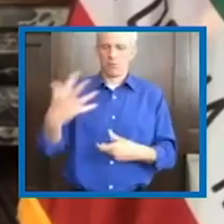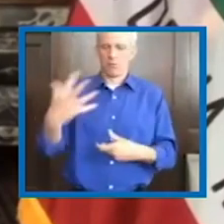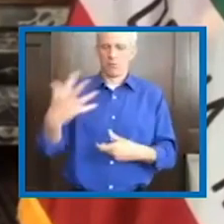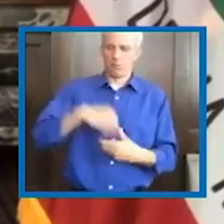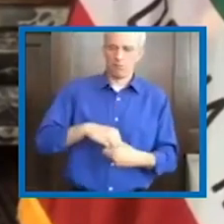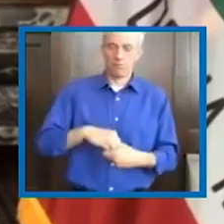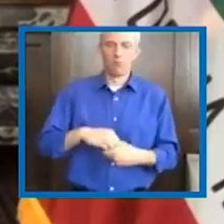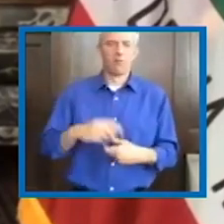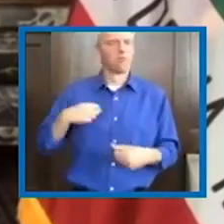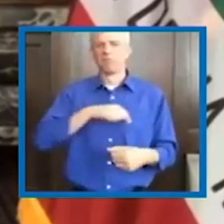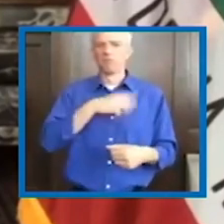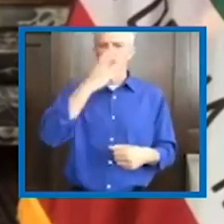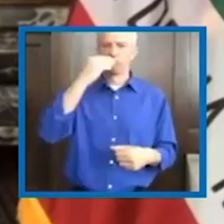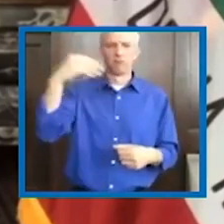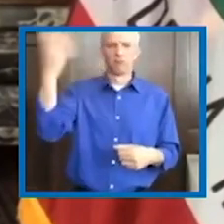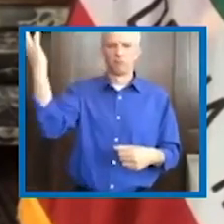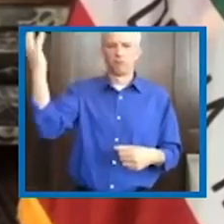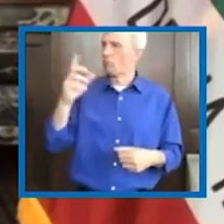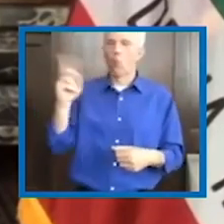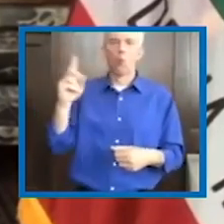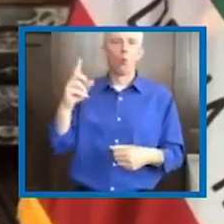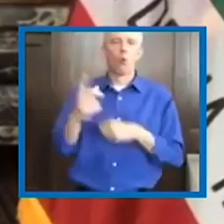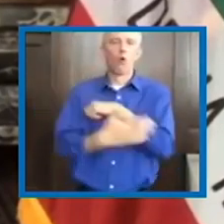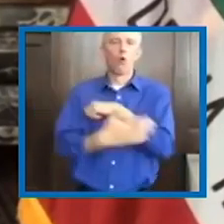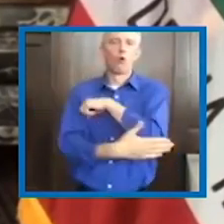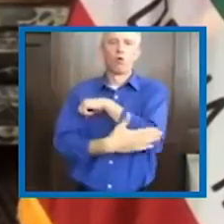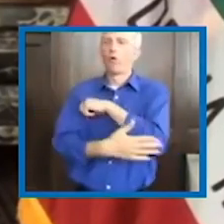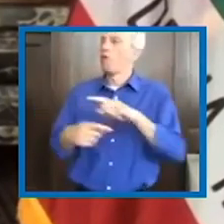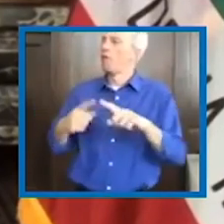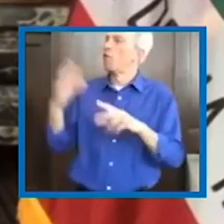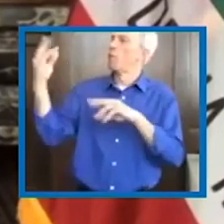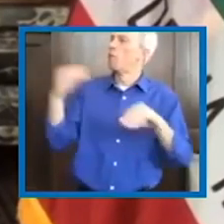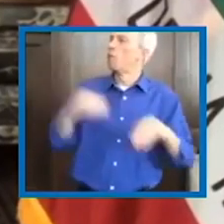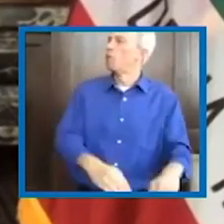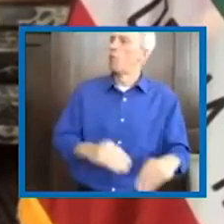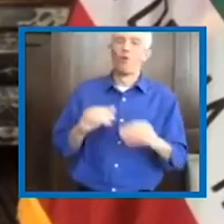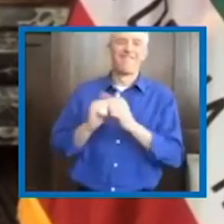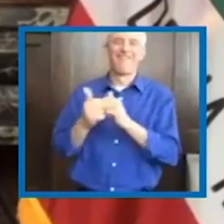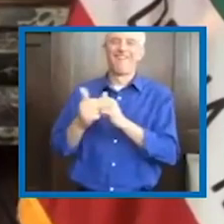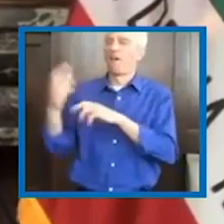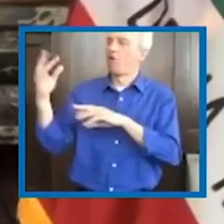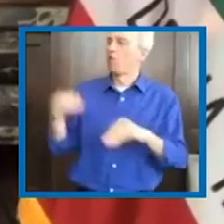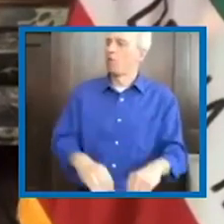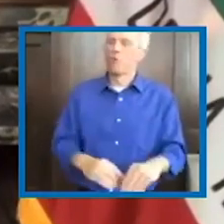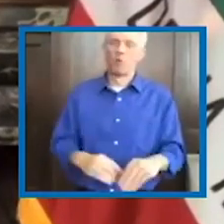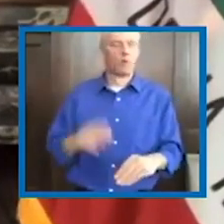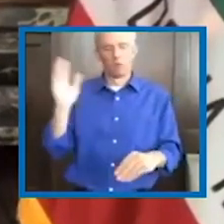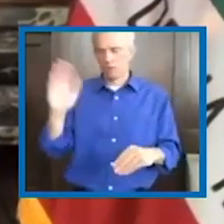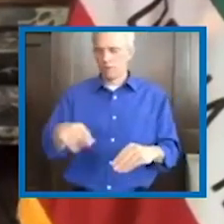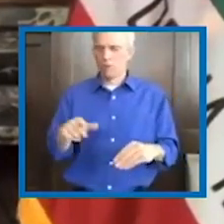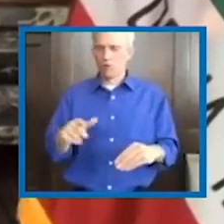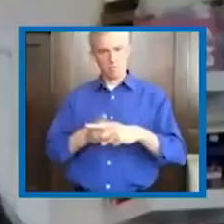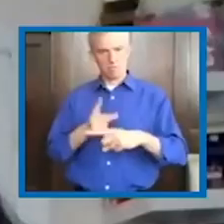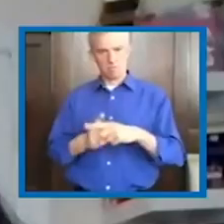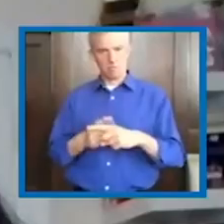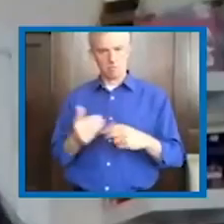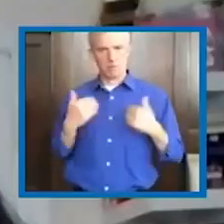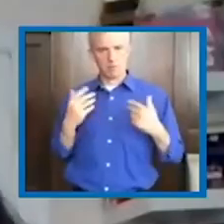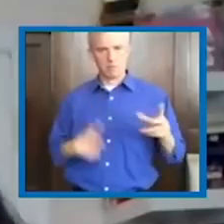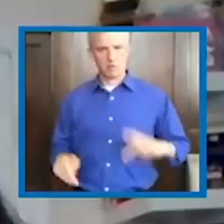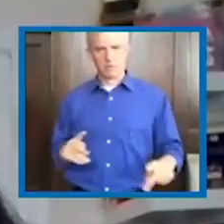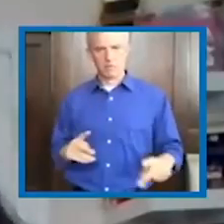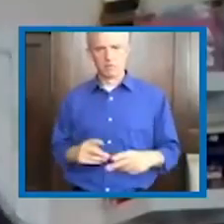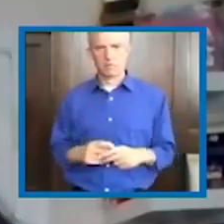status is. You're part of the city. And if there's one thing this crisis has showed us, my health depends on your health and your health depends on my health. We